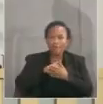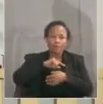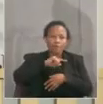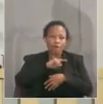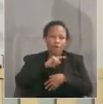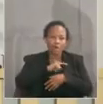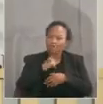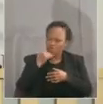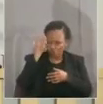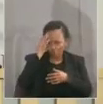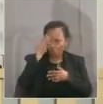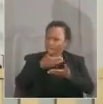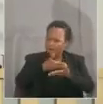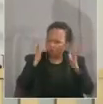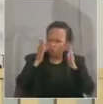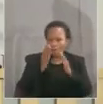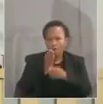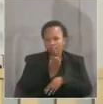be everywhere.